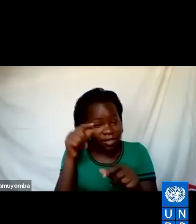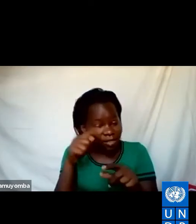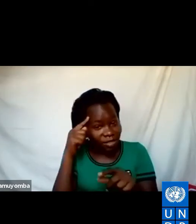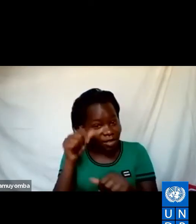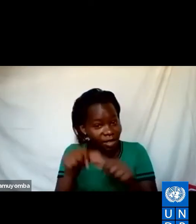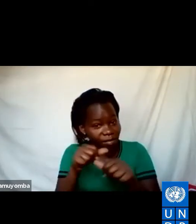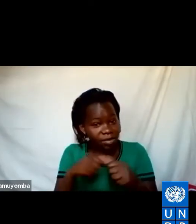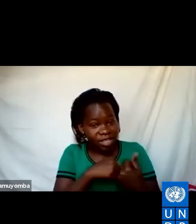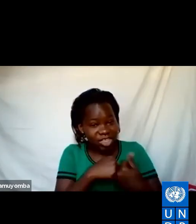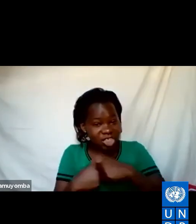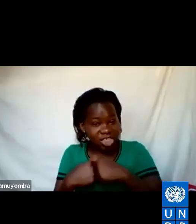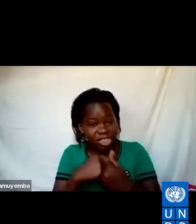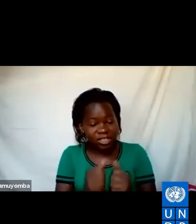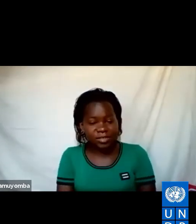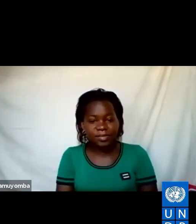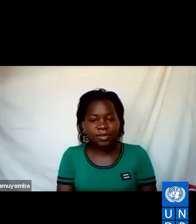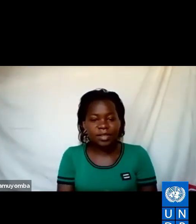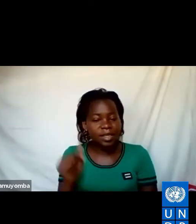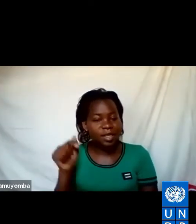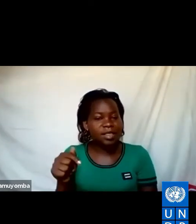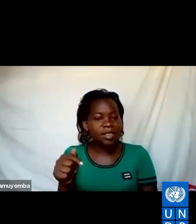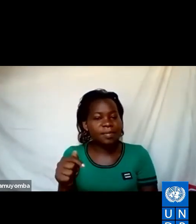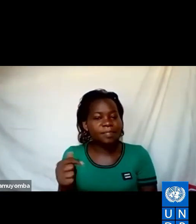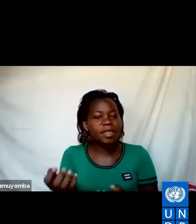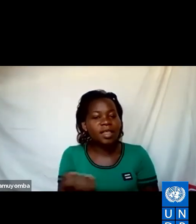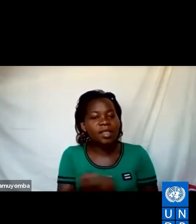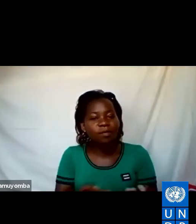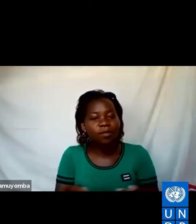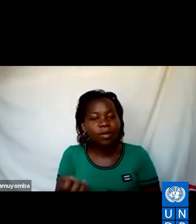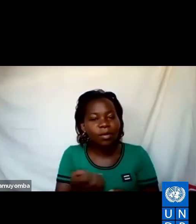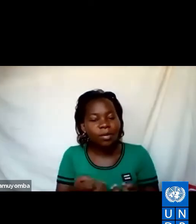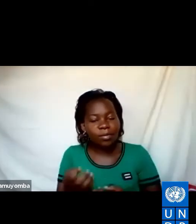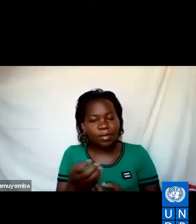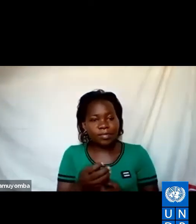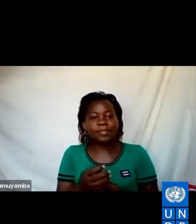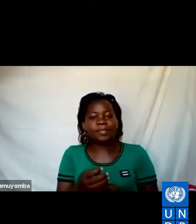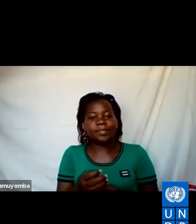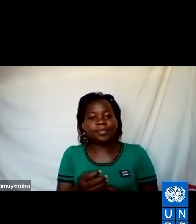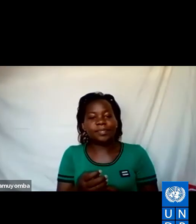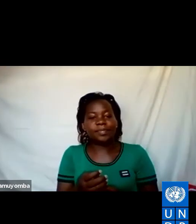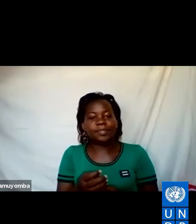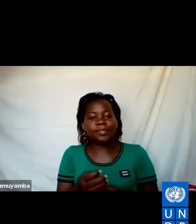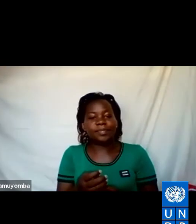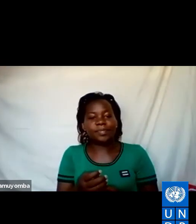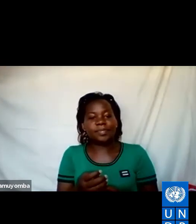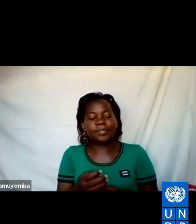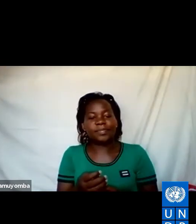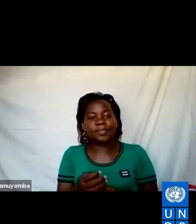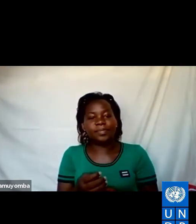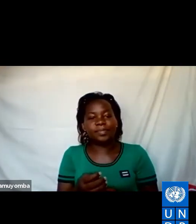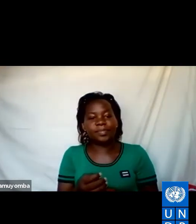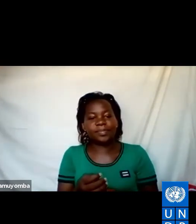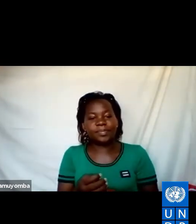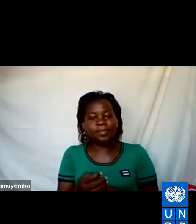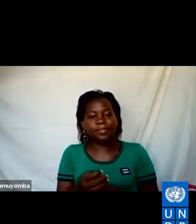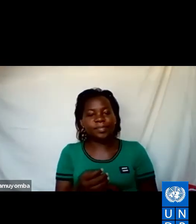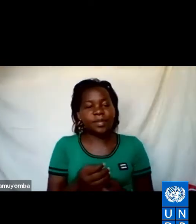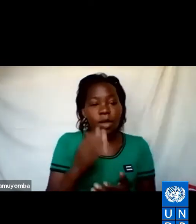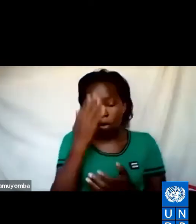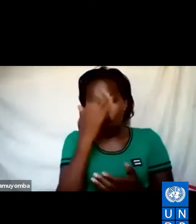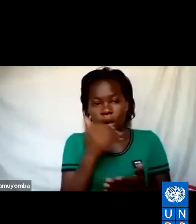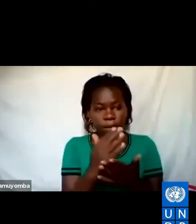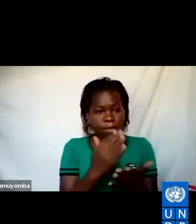challenge in your environment that you are solving with your innovation. Toilet soundproofing sounds reasonable because, I mean,